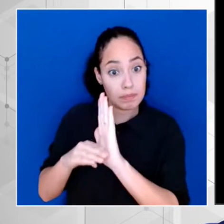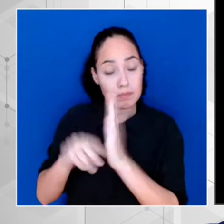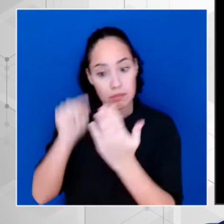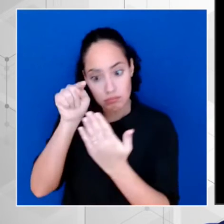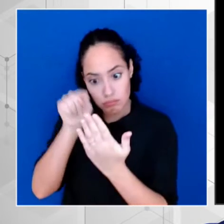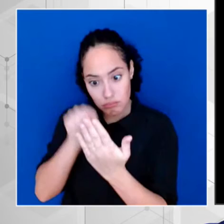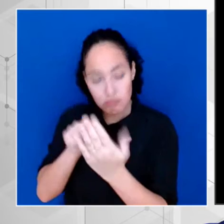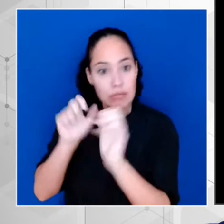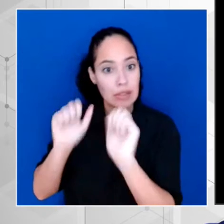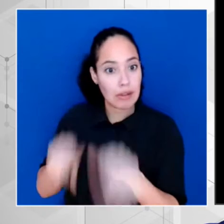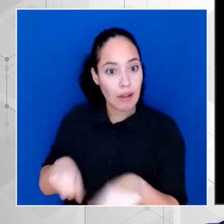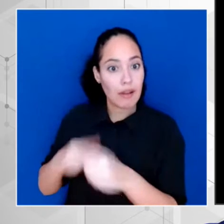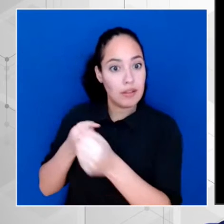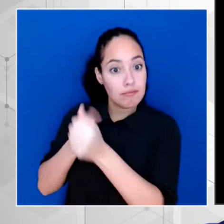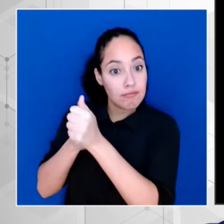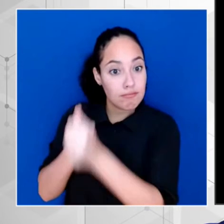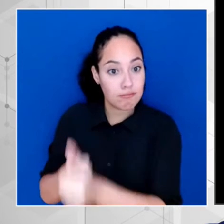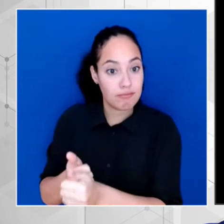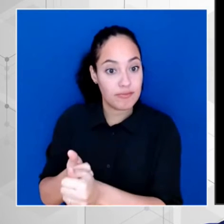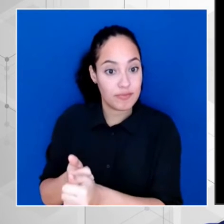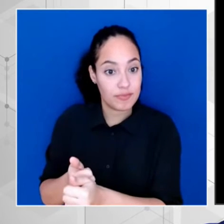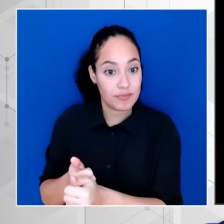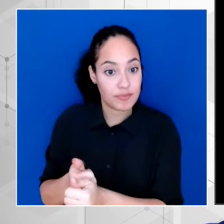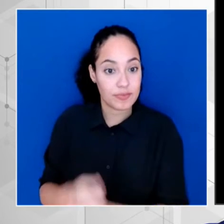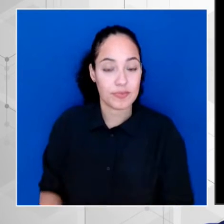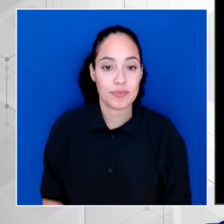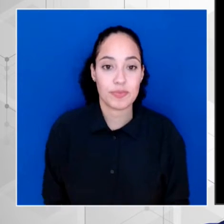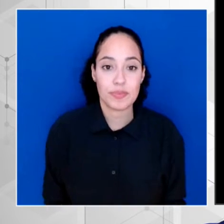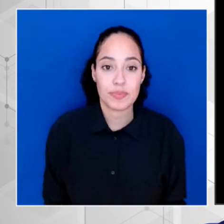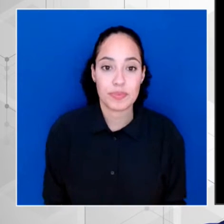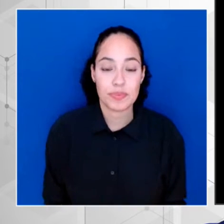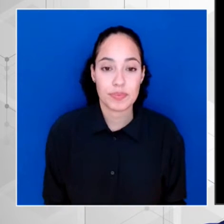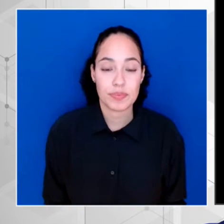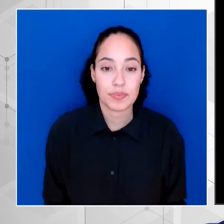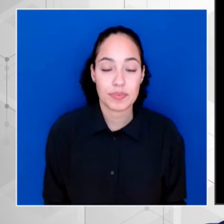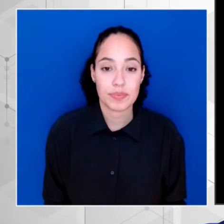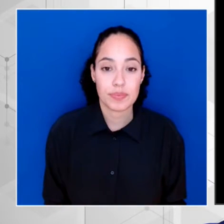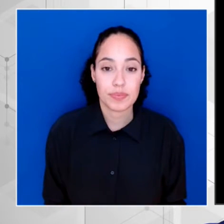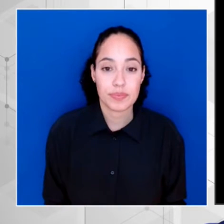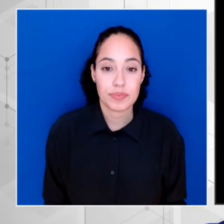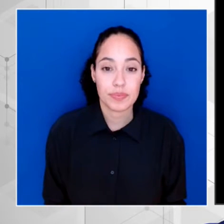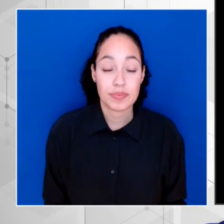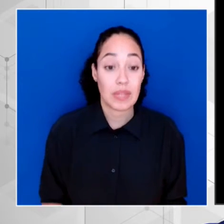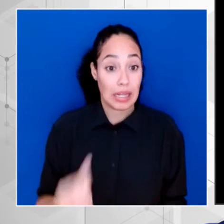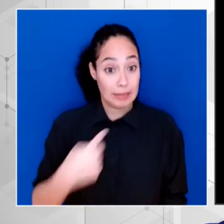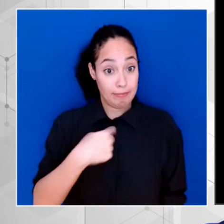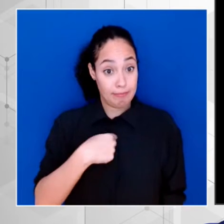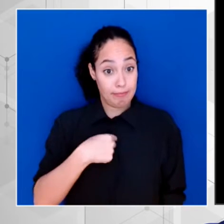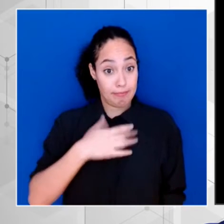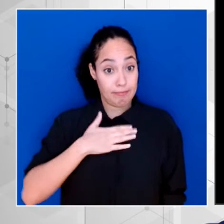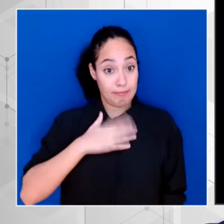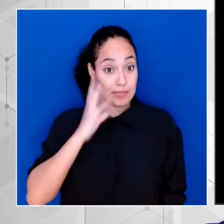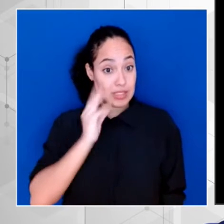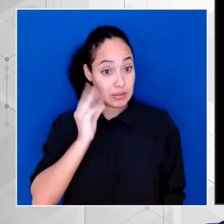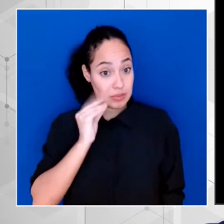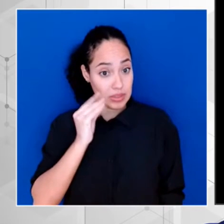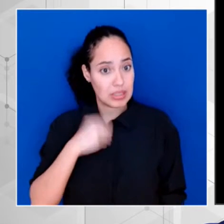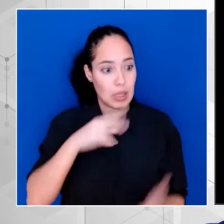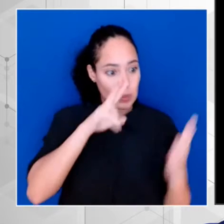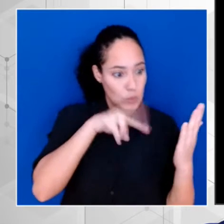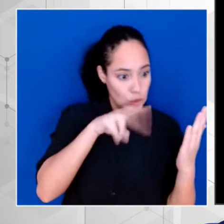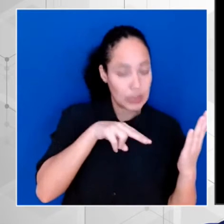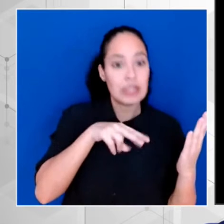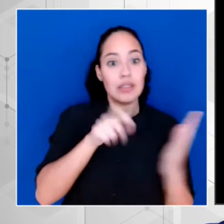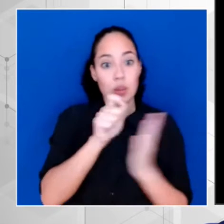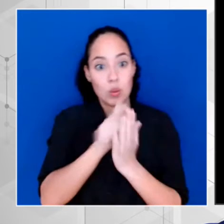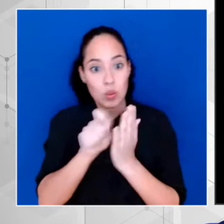A word about dark mode. I use 3 screens by default. I read and write a lot. I have to scan